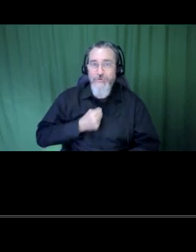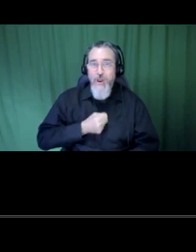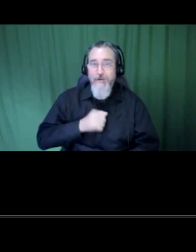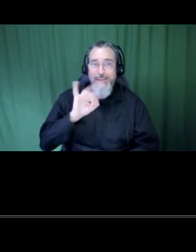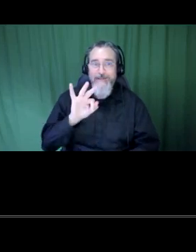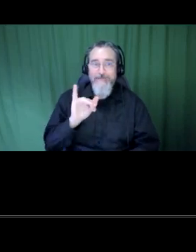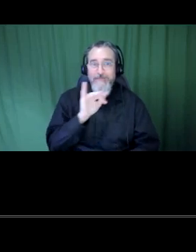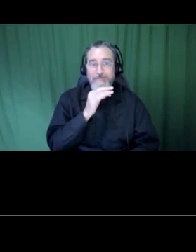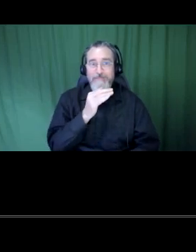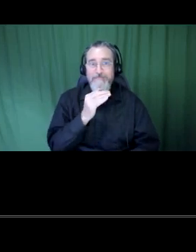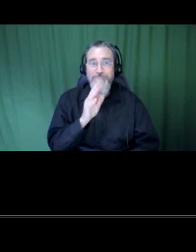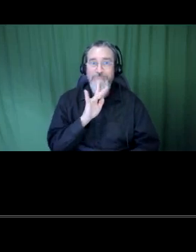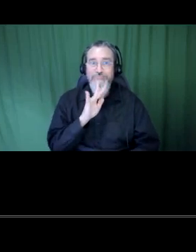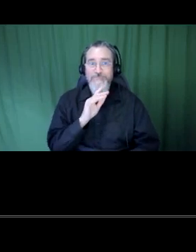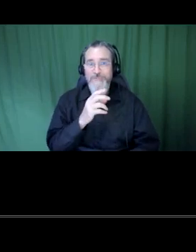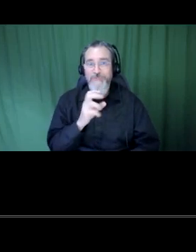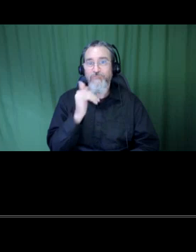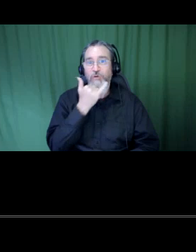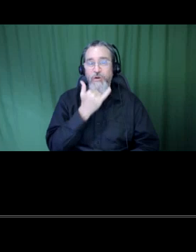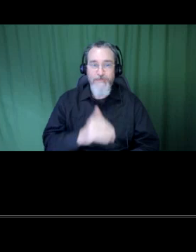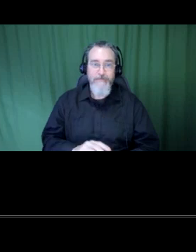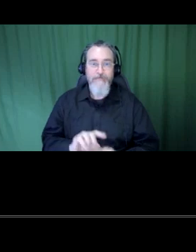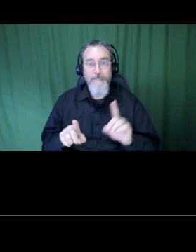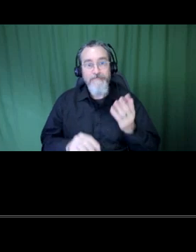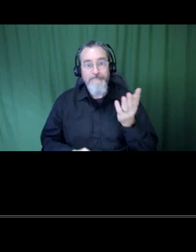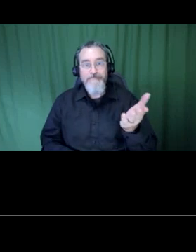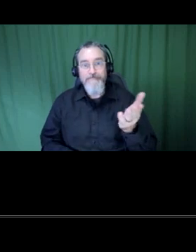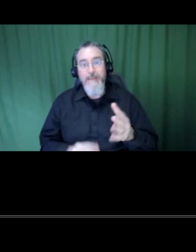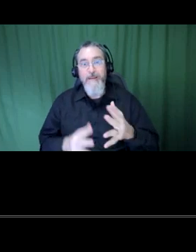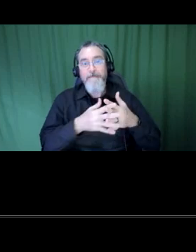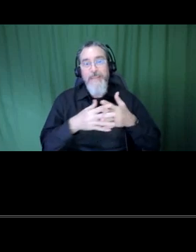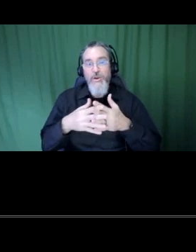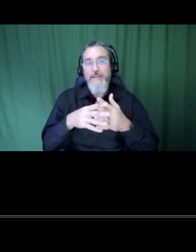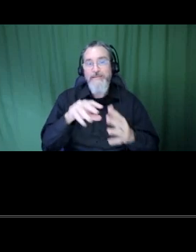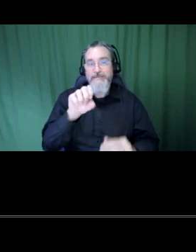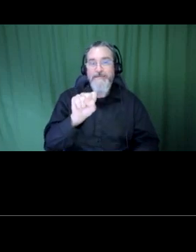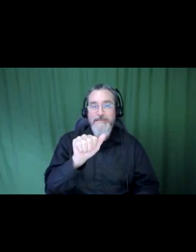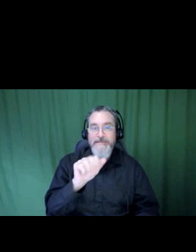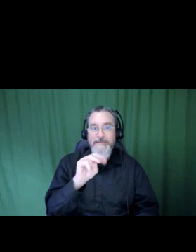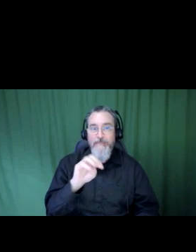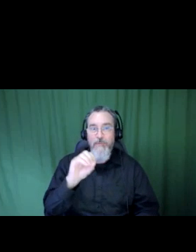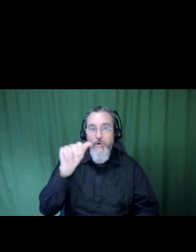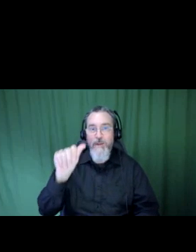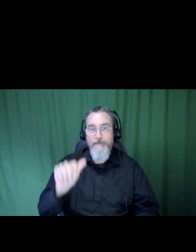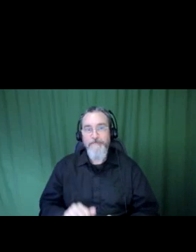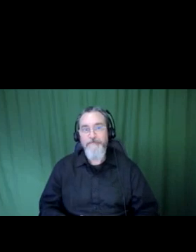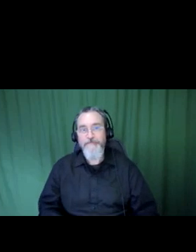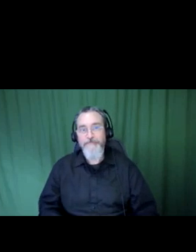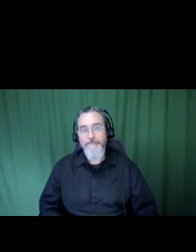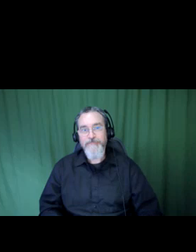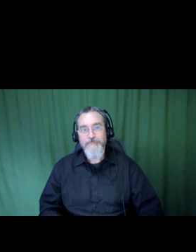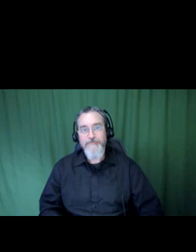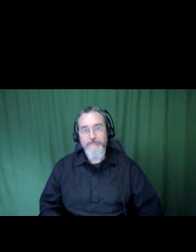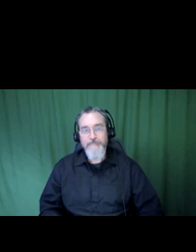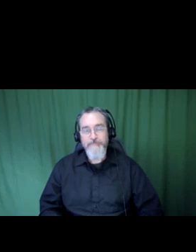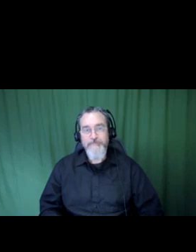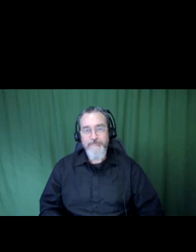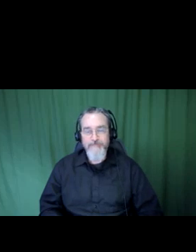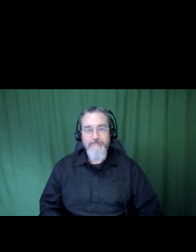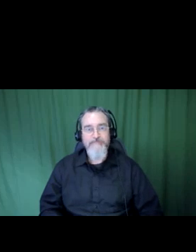Resilient Workforce for American Samoa. Thank you, Kelly. Thank you, Paul. All right,